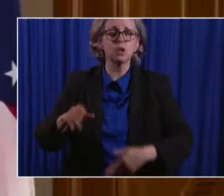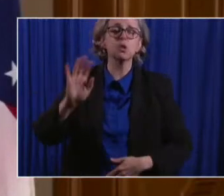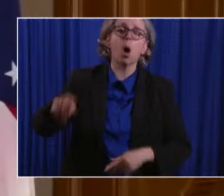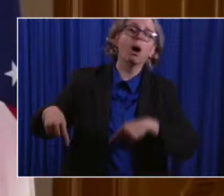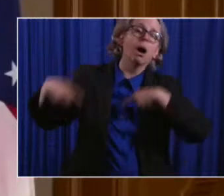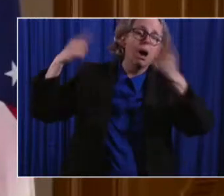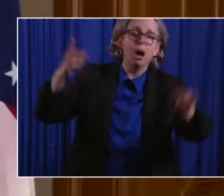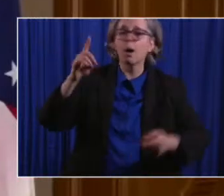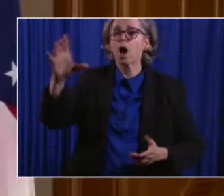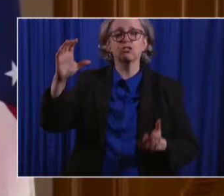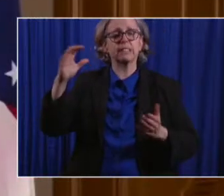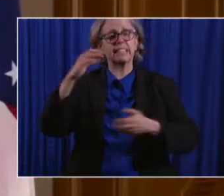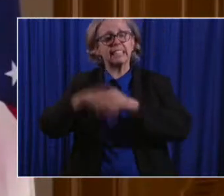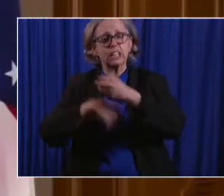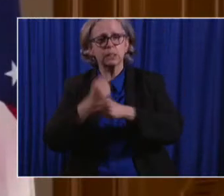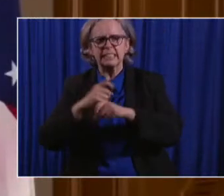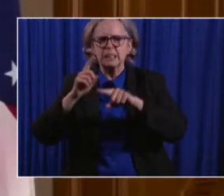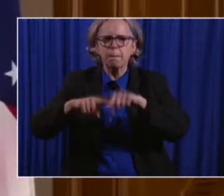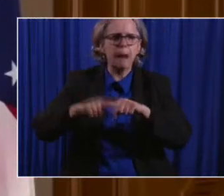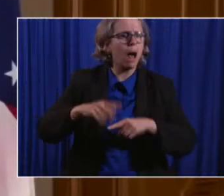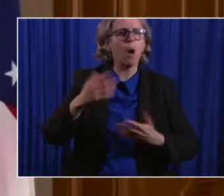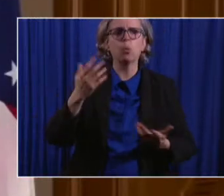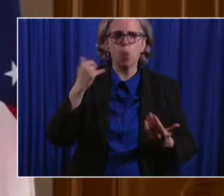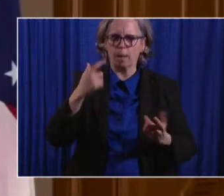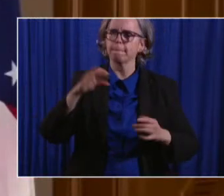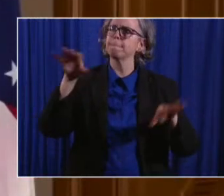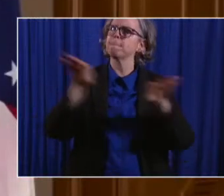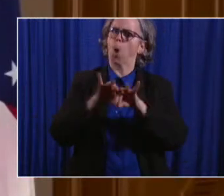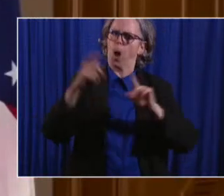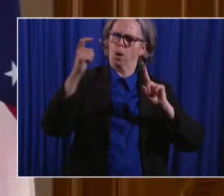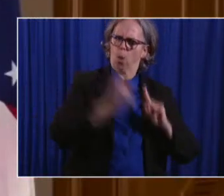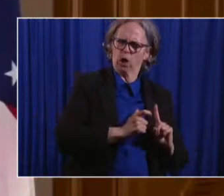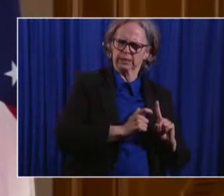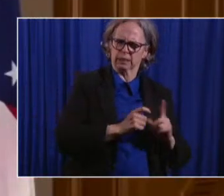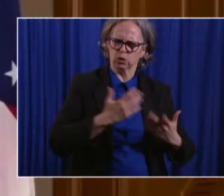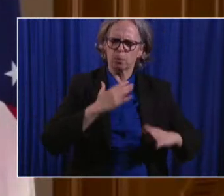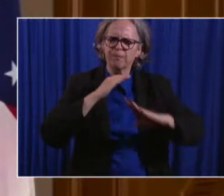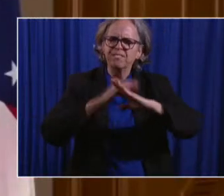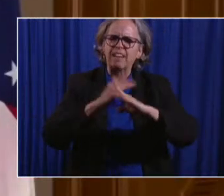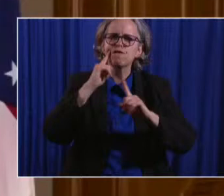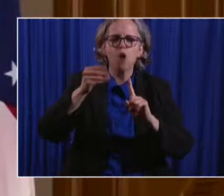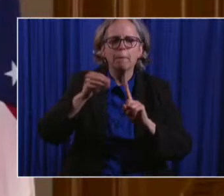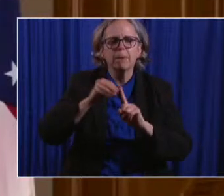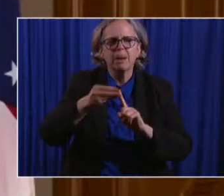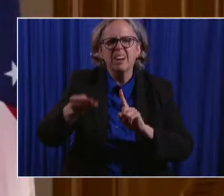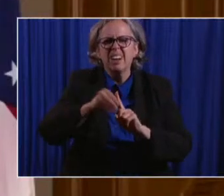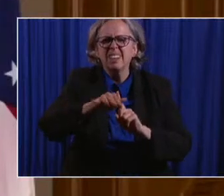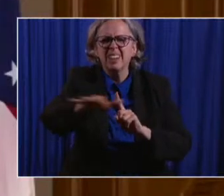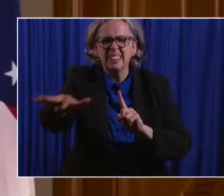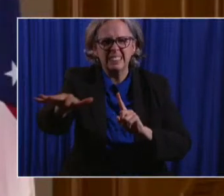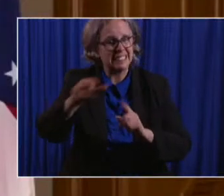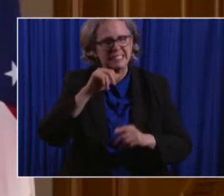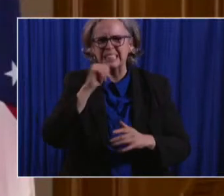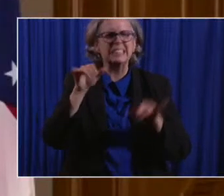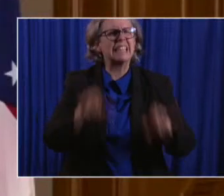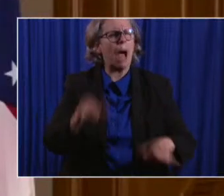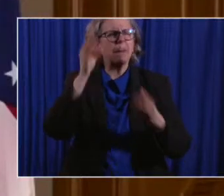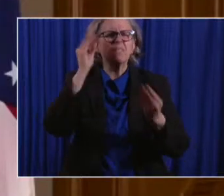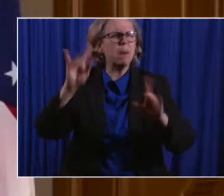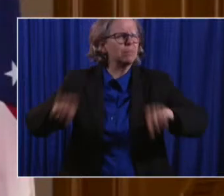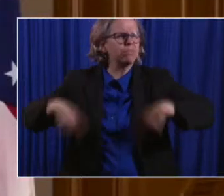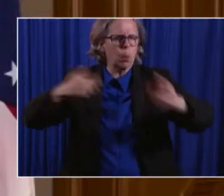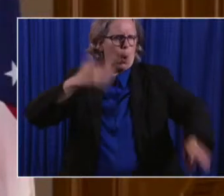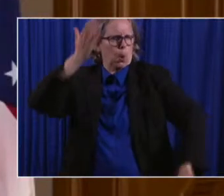It did not start with the pandemic. In the simplest terms, isolation and quarantine will